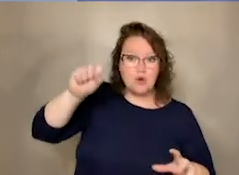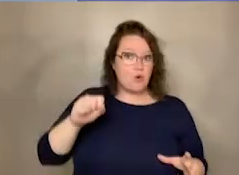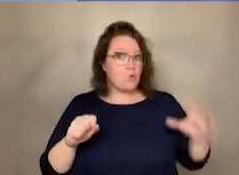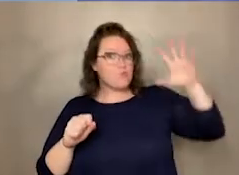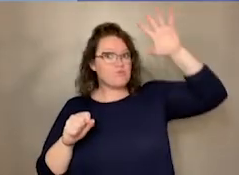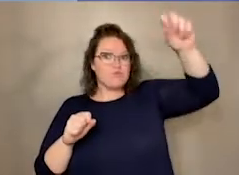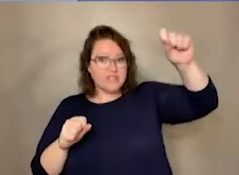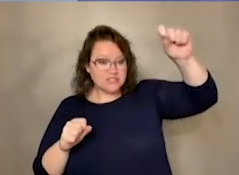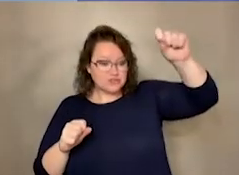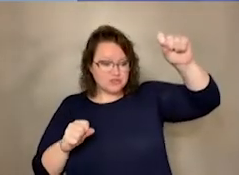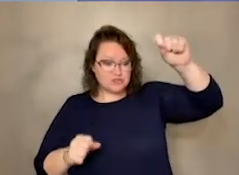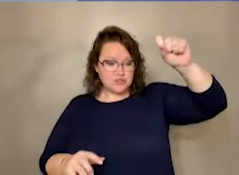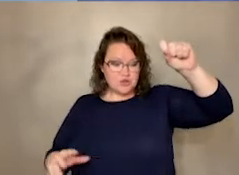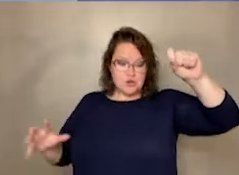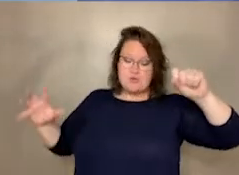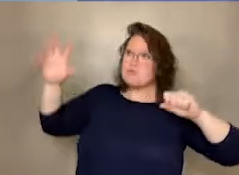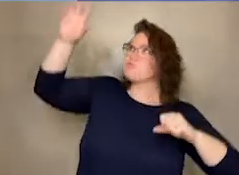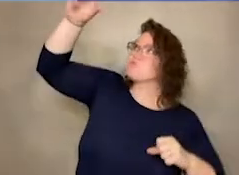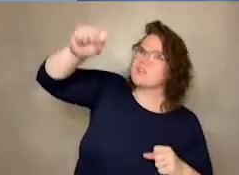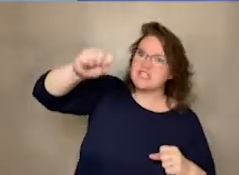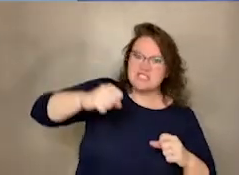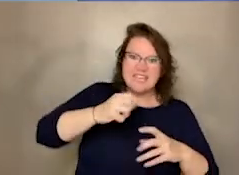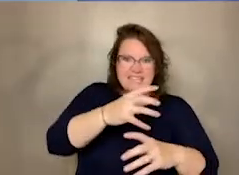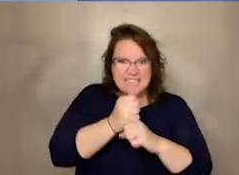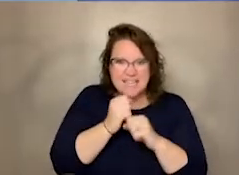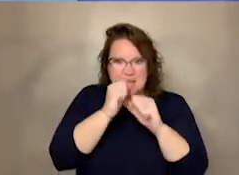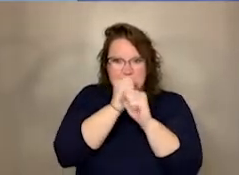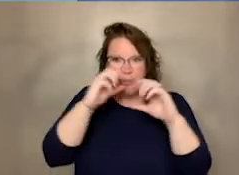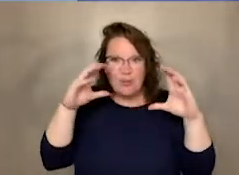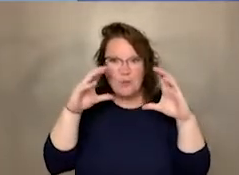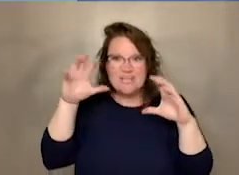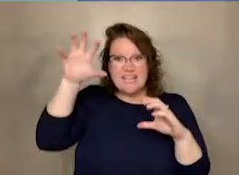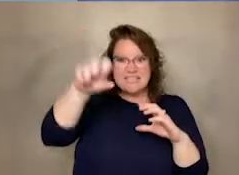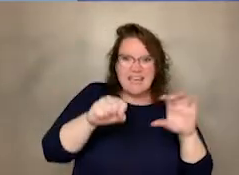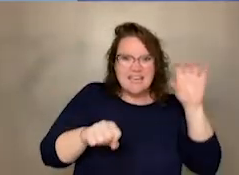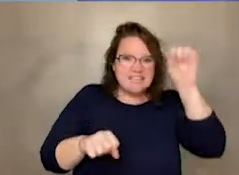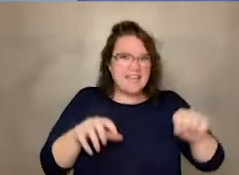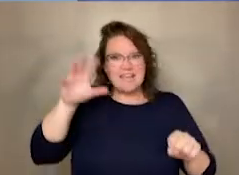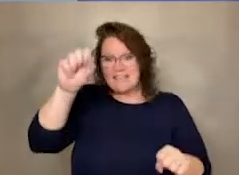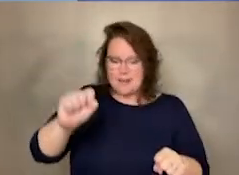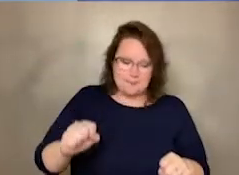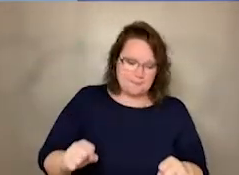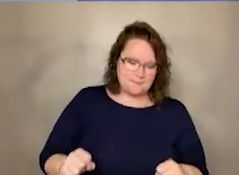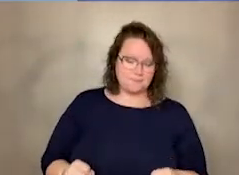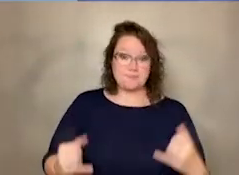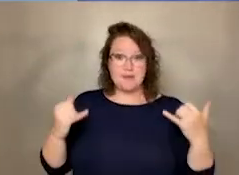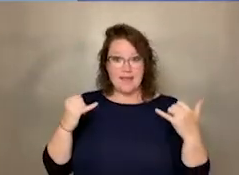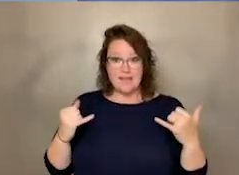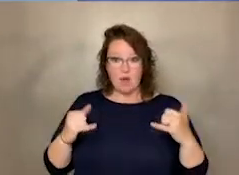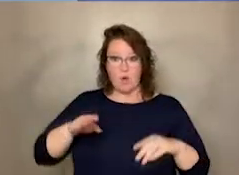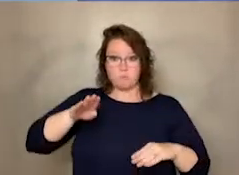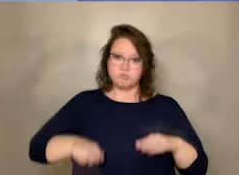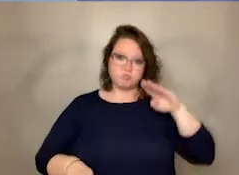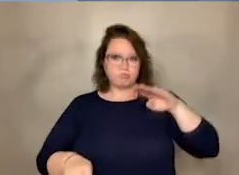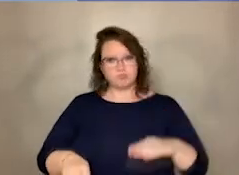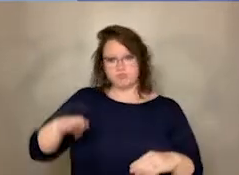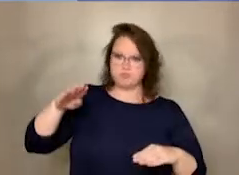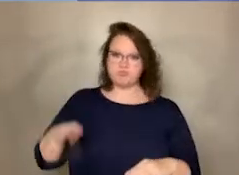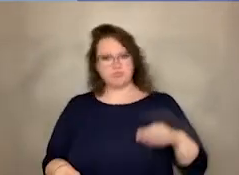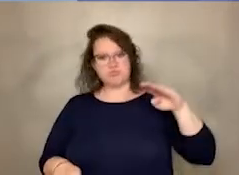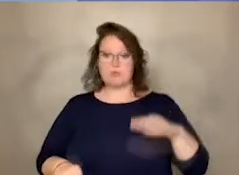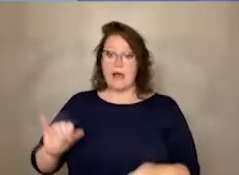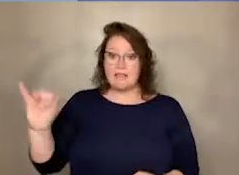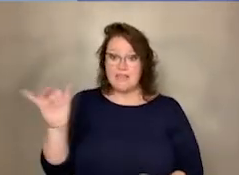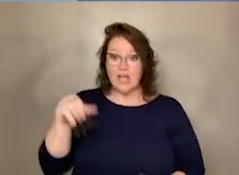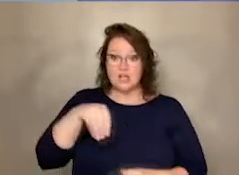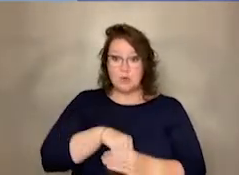reach, reach. Get all those balloons, get all those balloons. I want you to march in place as if you were